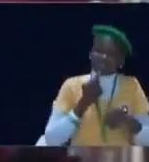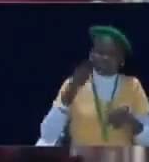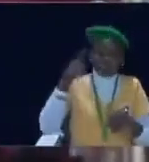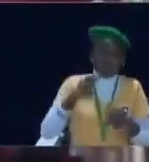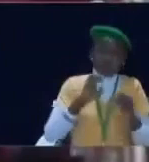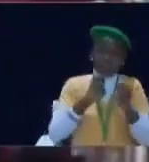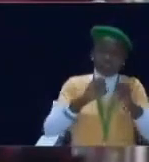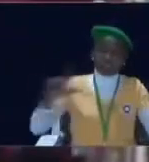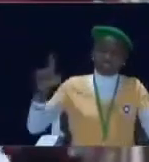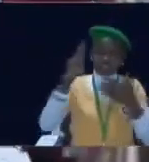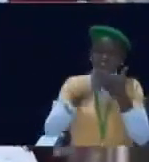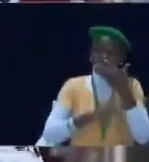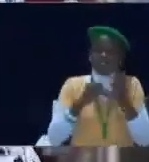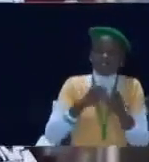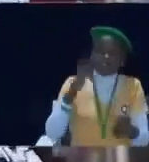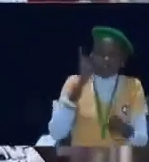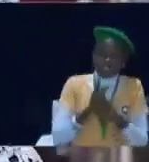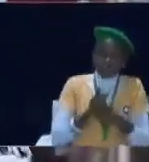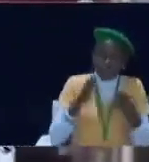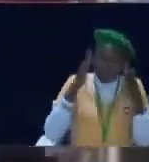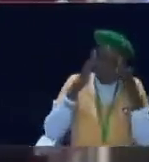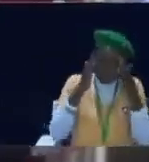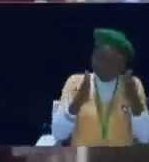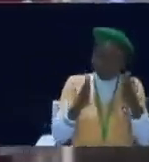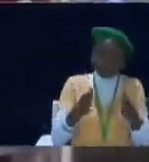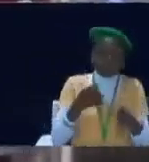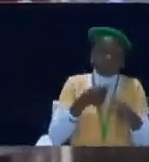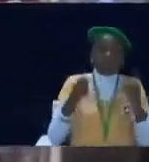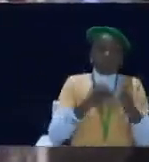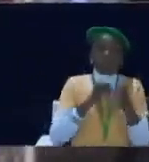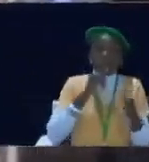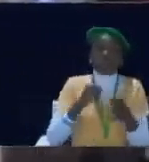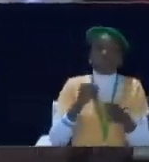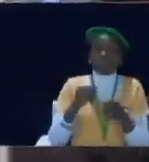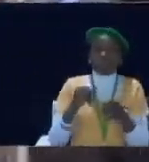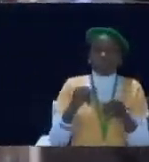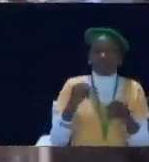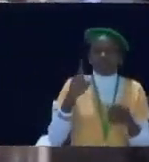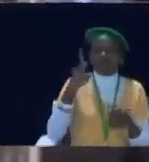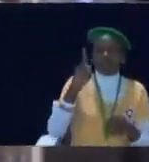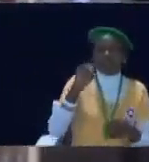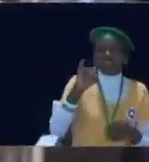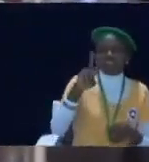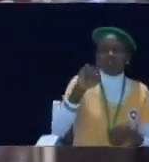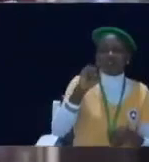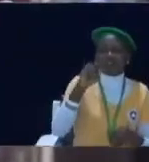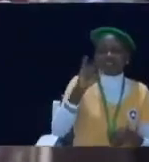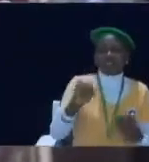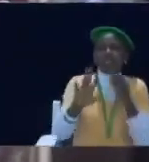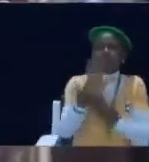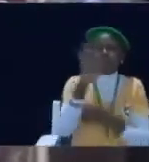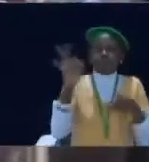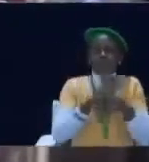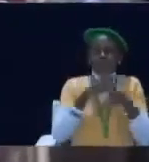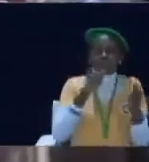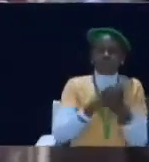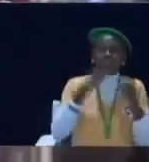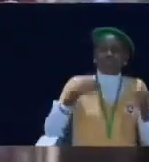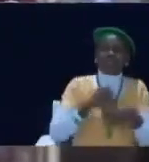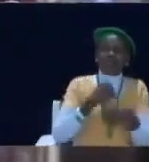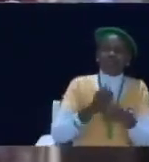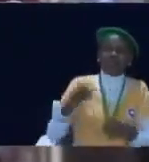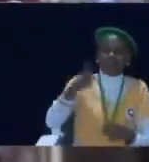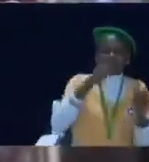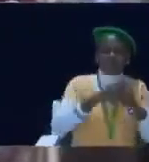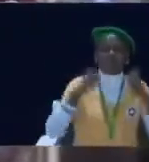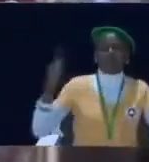enlargement, it will keep you on track. But it is divinity, God's factor, that can make you